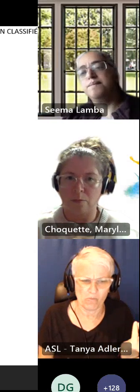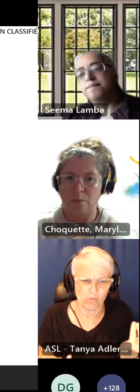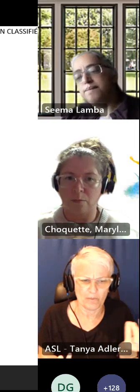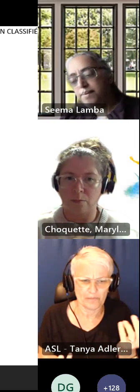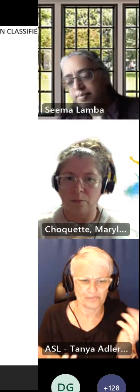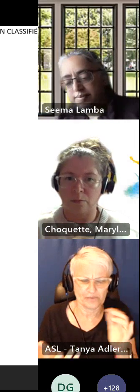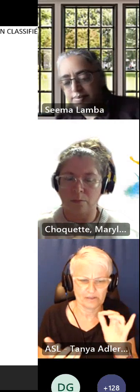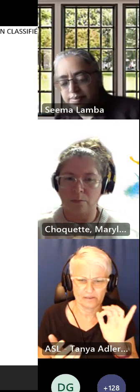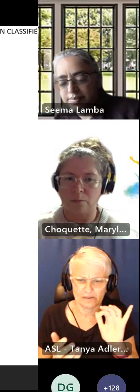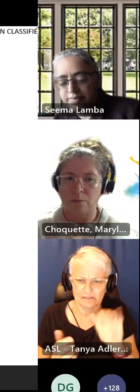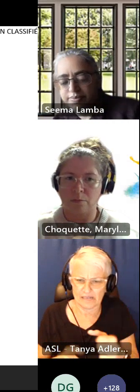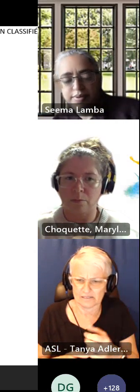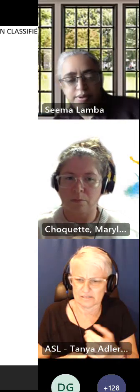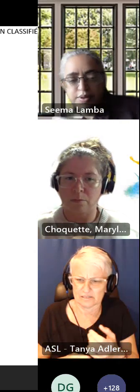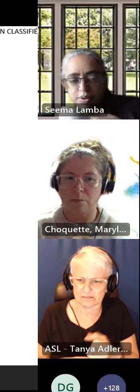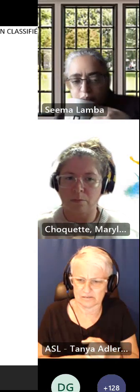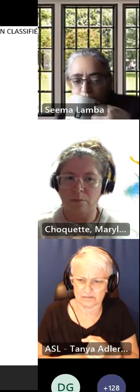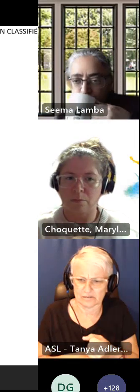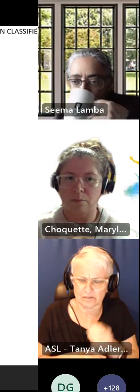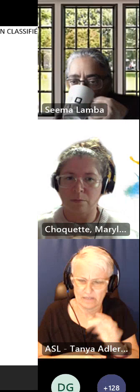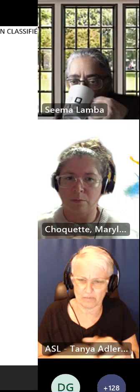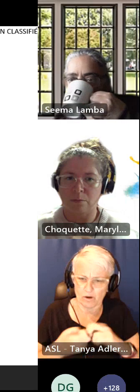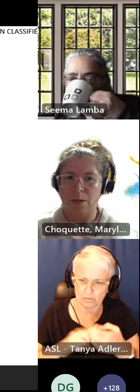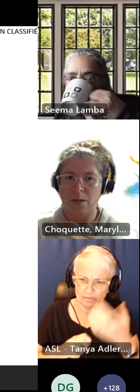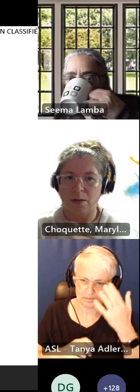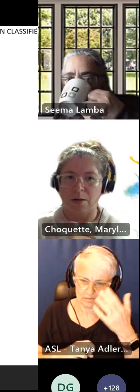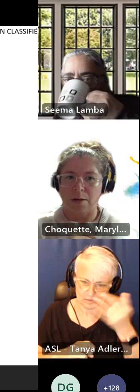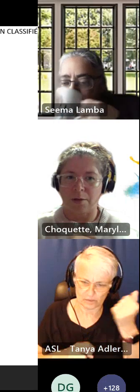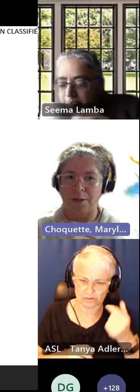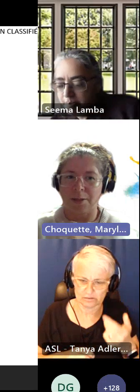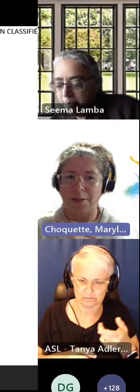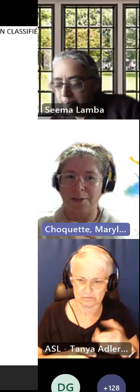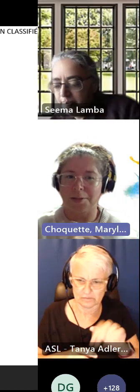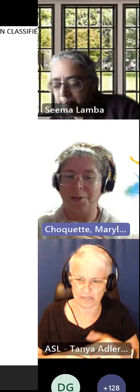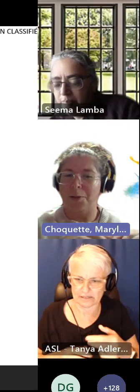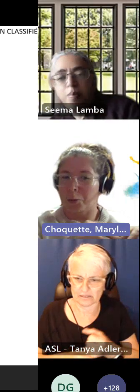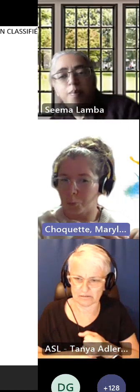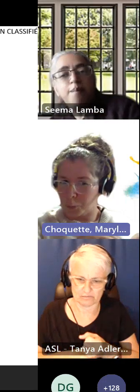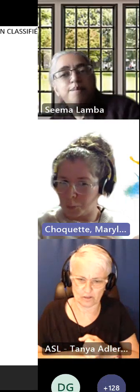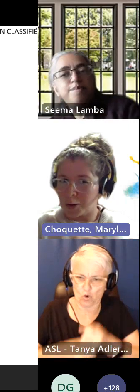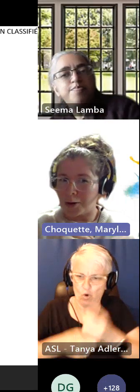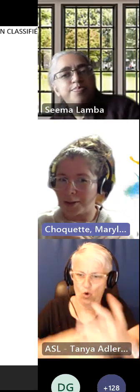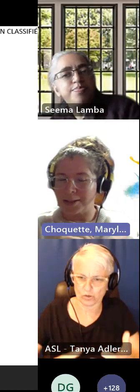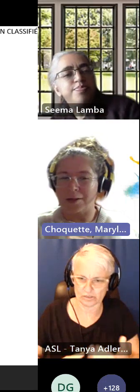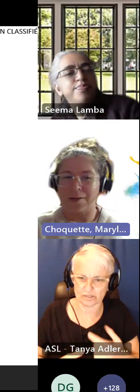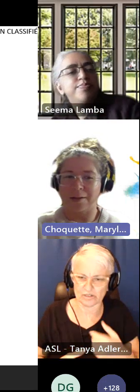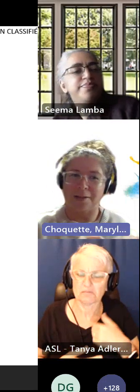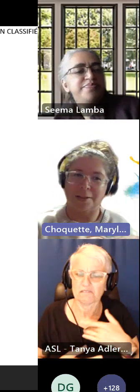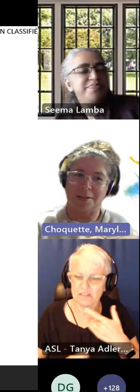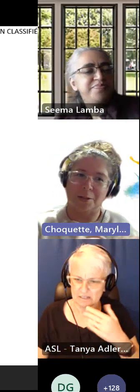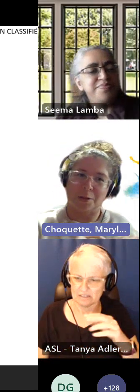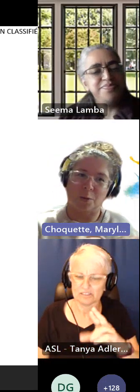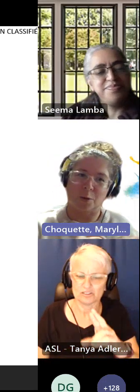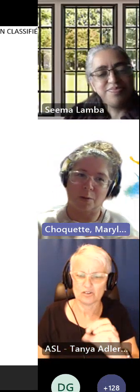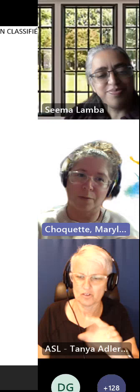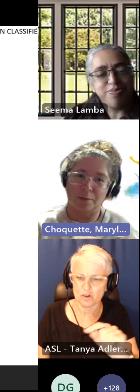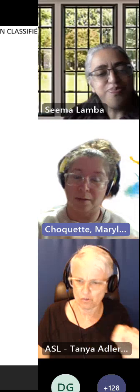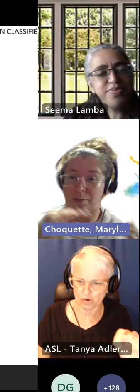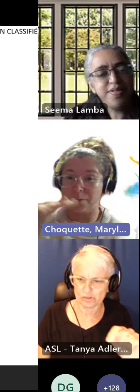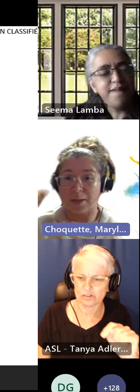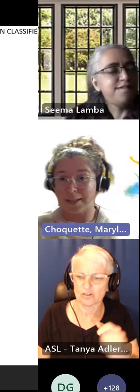root cause reason why it's not currently done. I think it's a root cause. I think it's